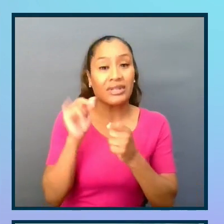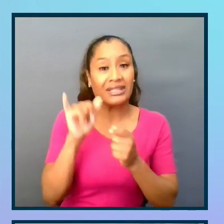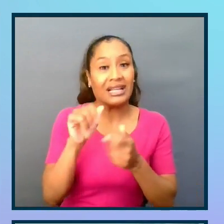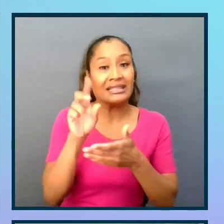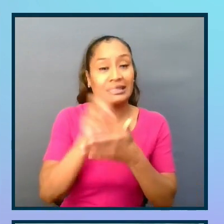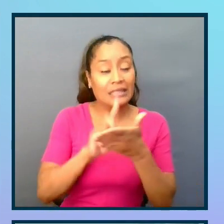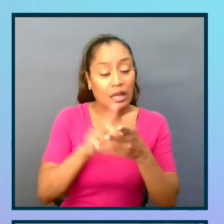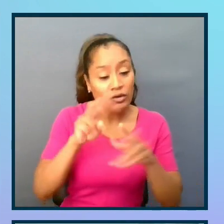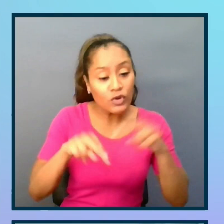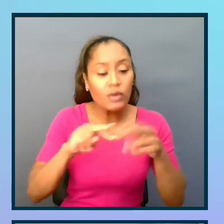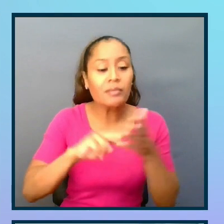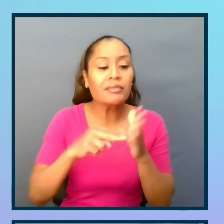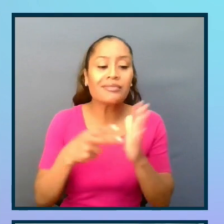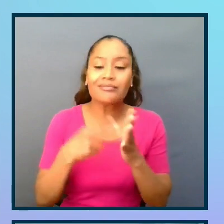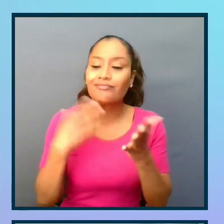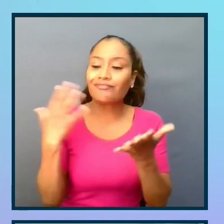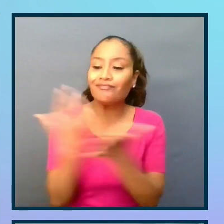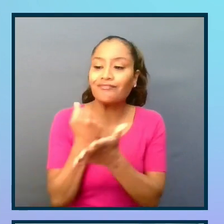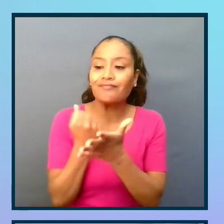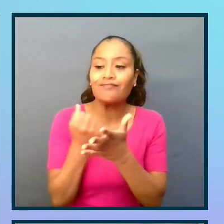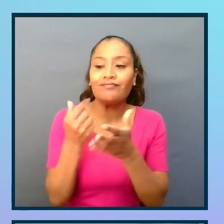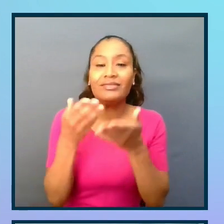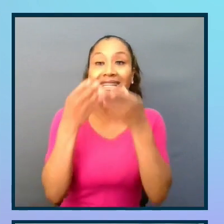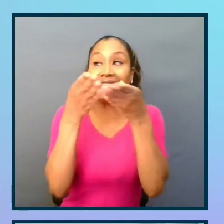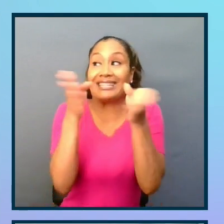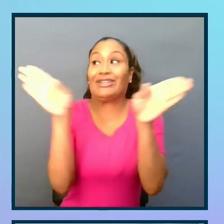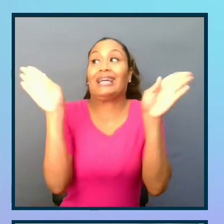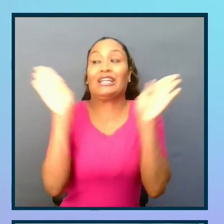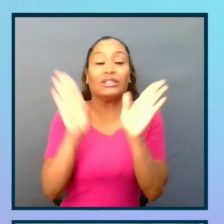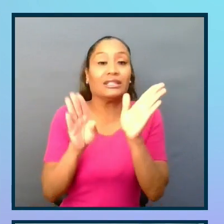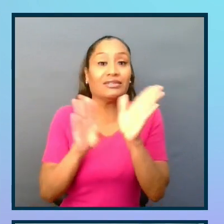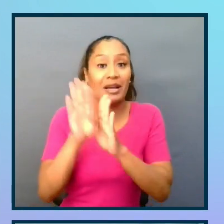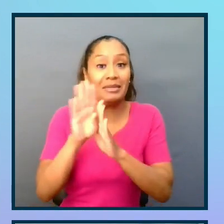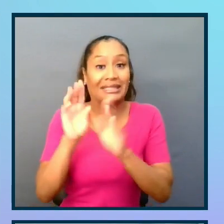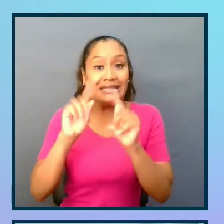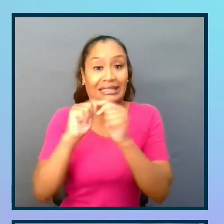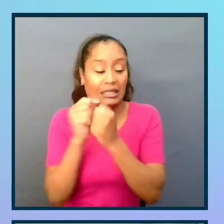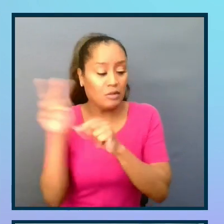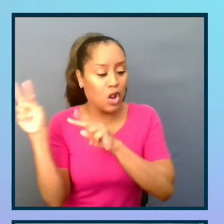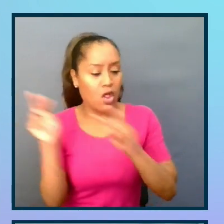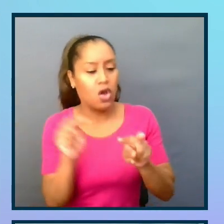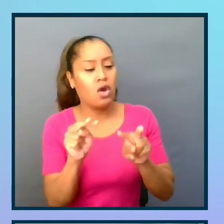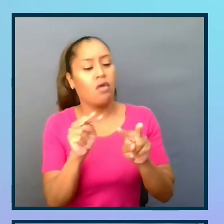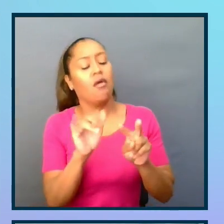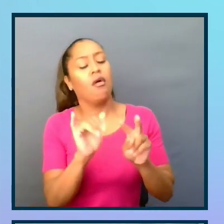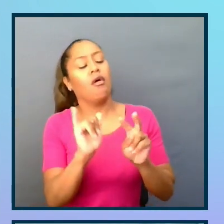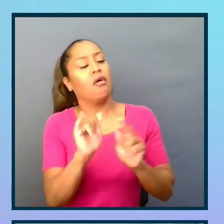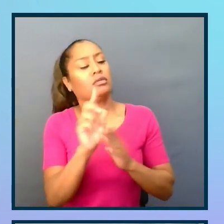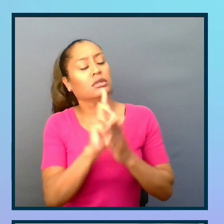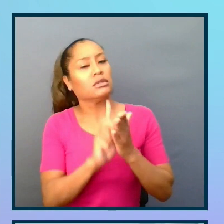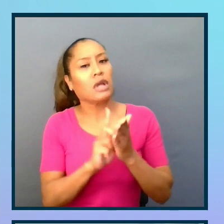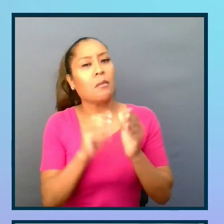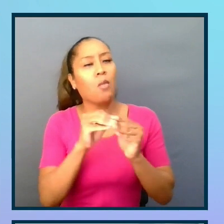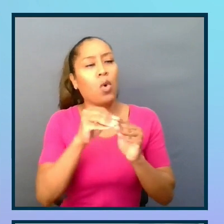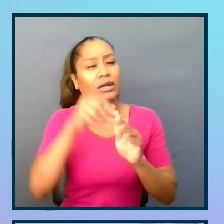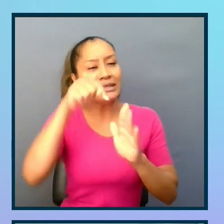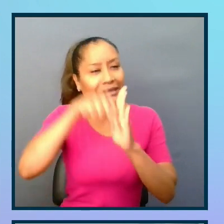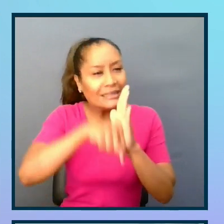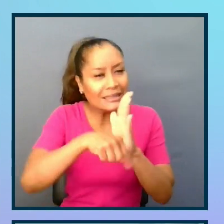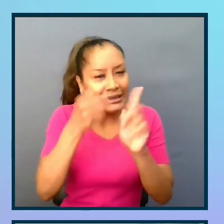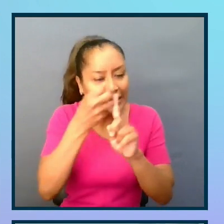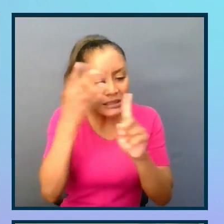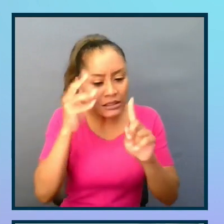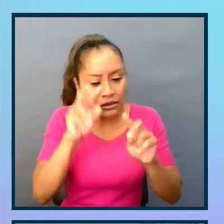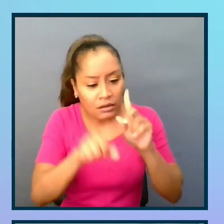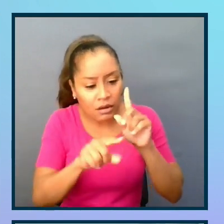time for the greater development team to get a chance to look at the design in much more detail and ask